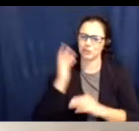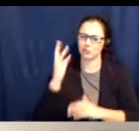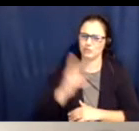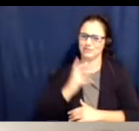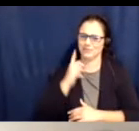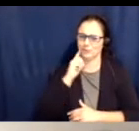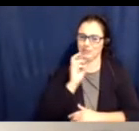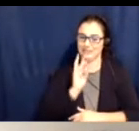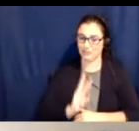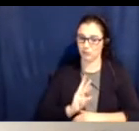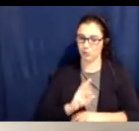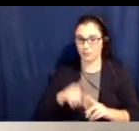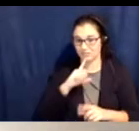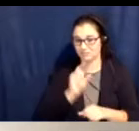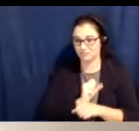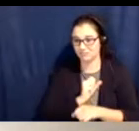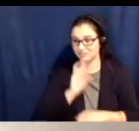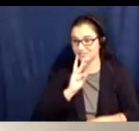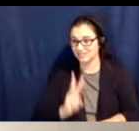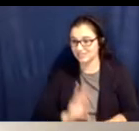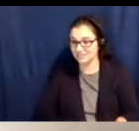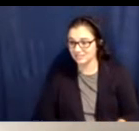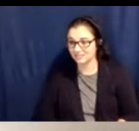6-year-old, but it was.